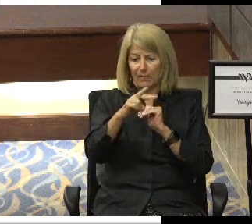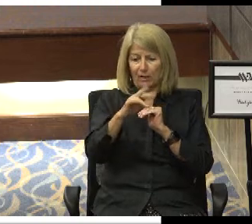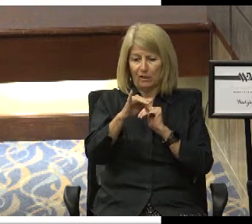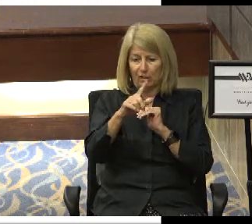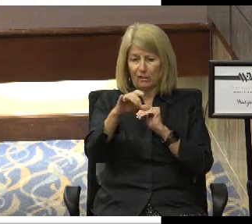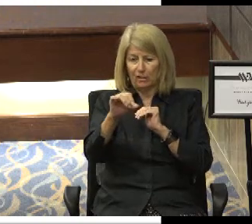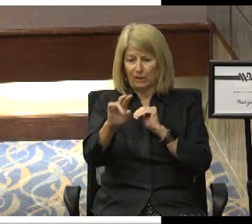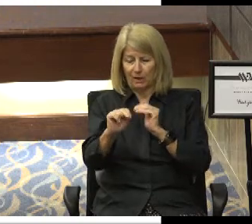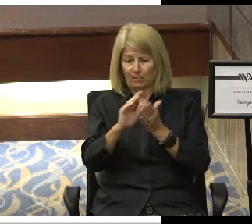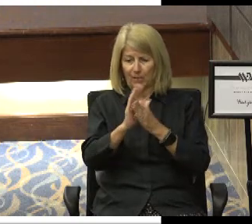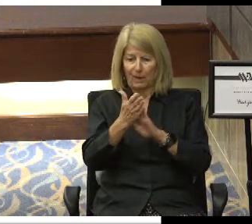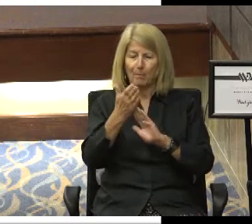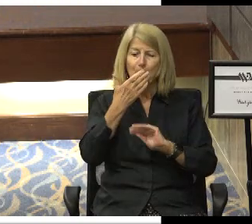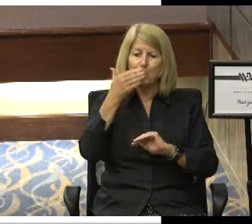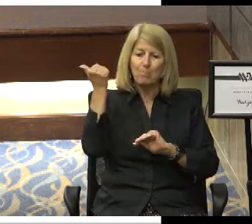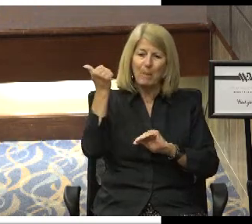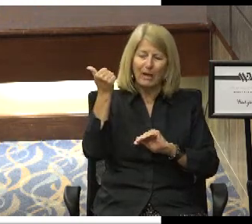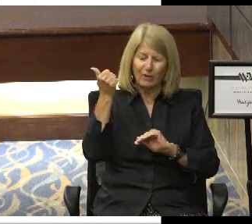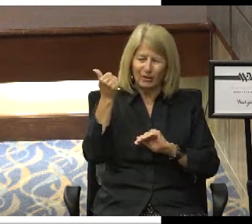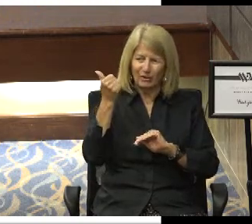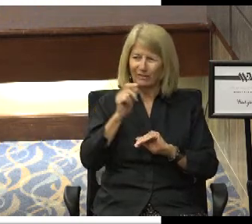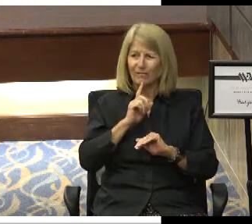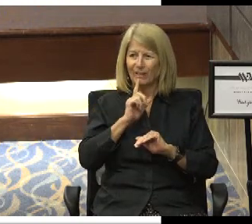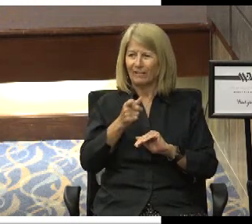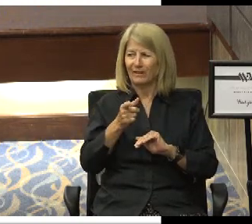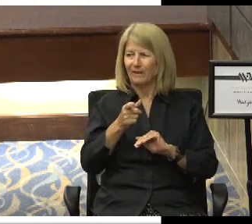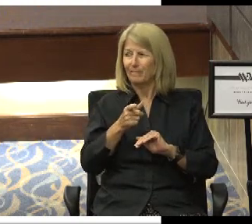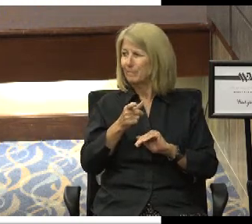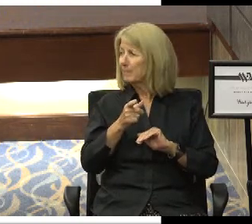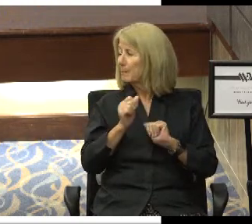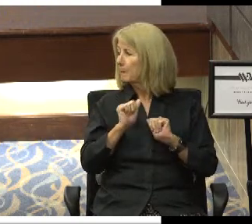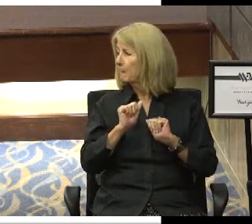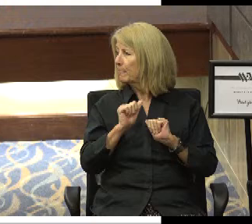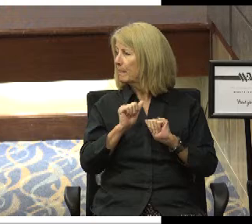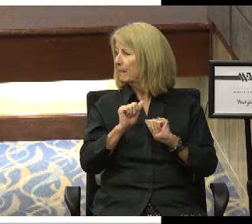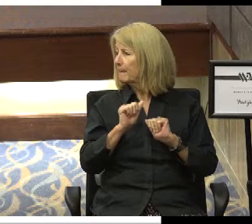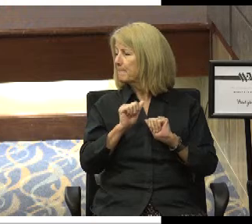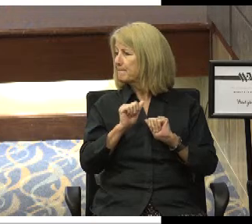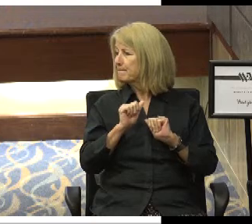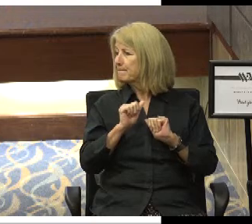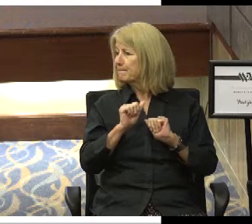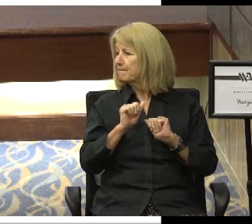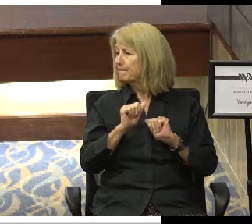even better, frankly, given that the pavilion's using a lot of brick.